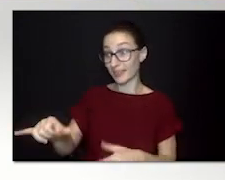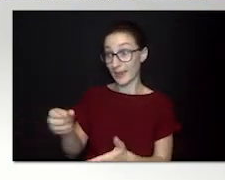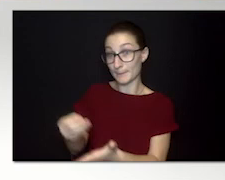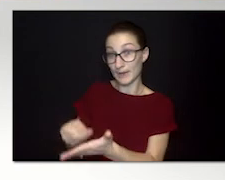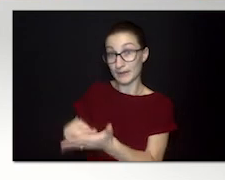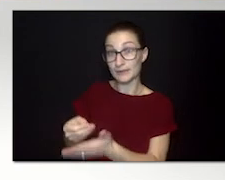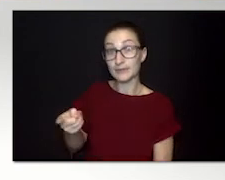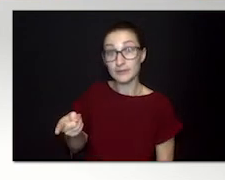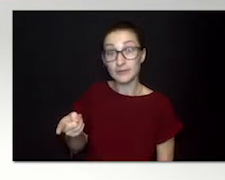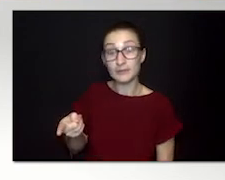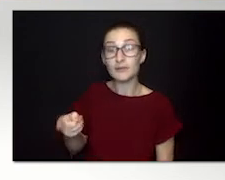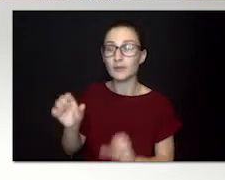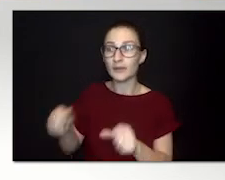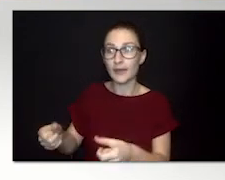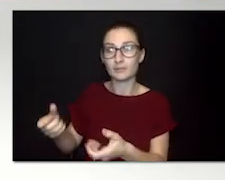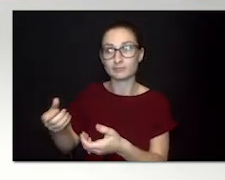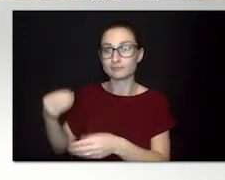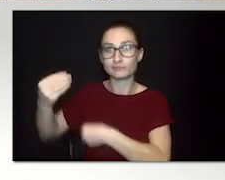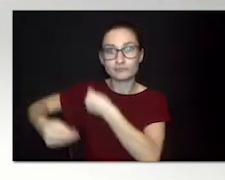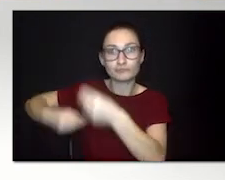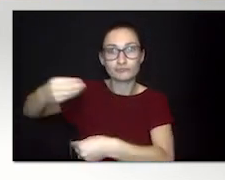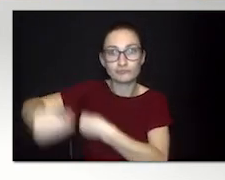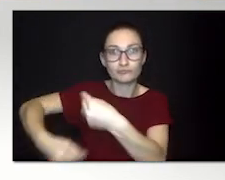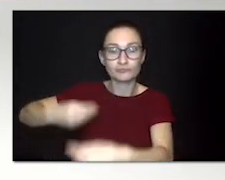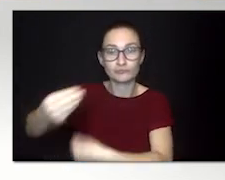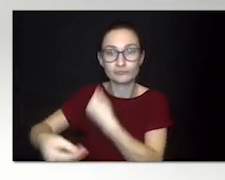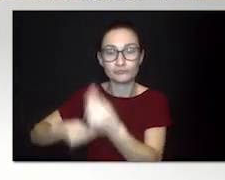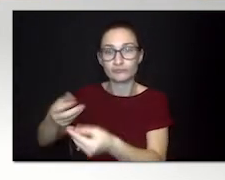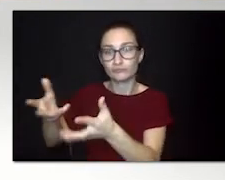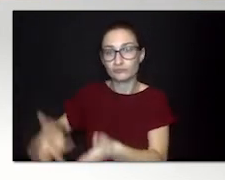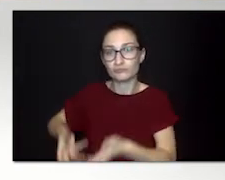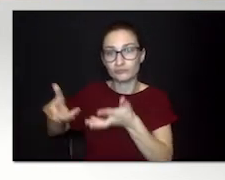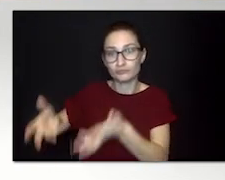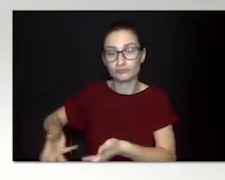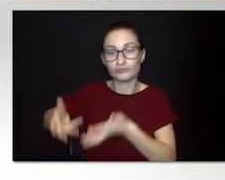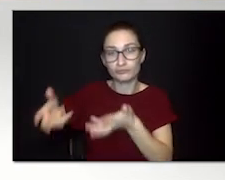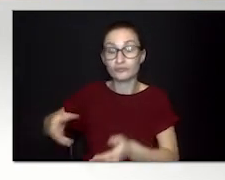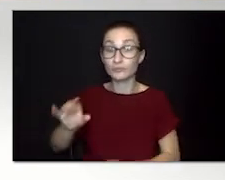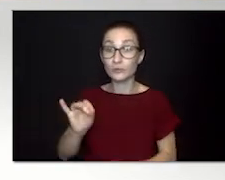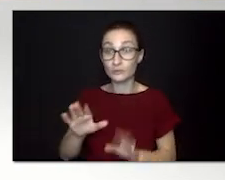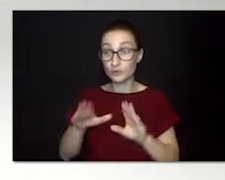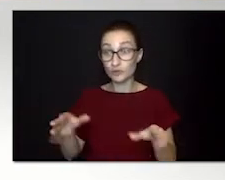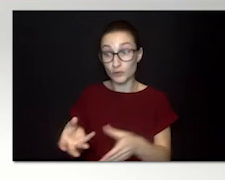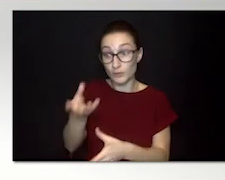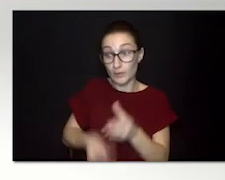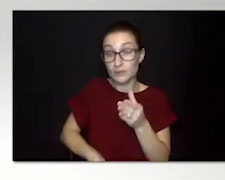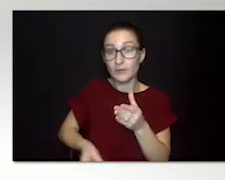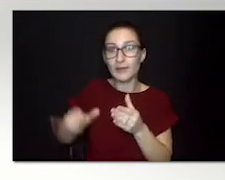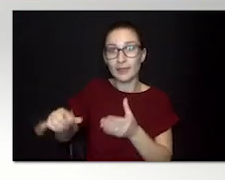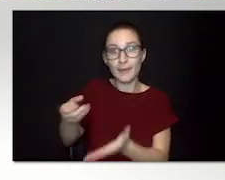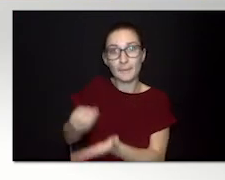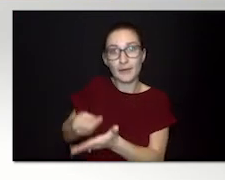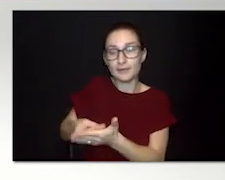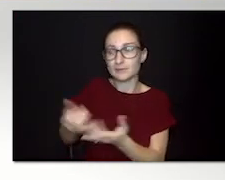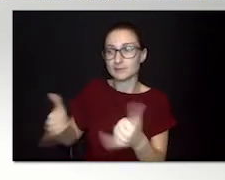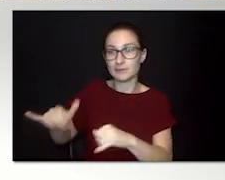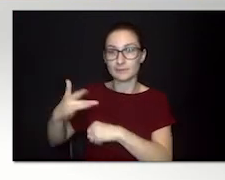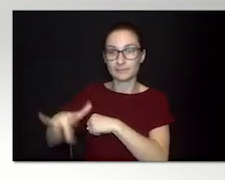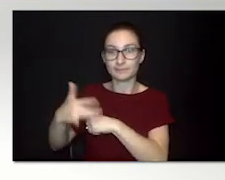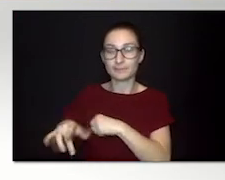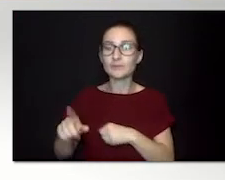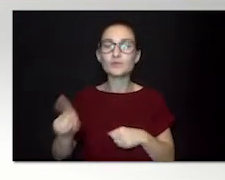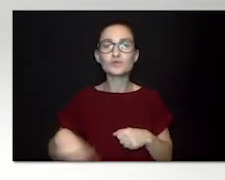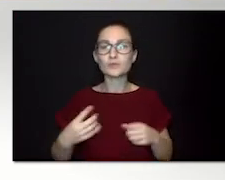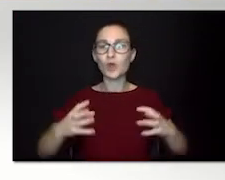funds remaining in the special needs trust can be passed on to another family member. It's just kind of a legal difference between how ownership